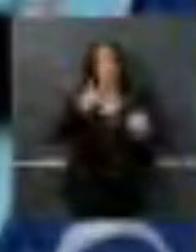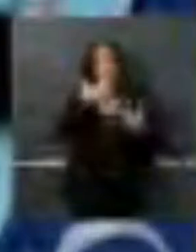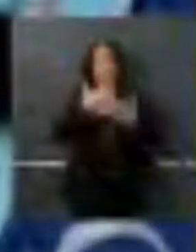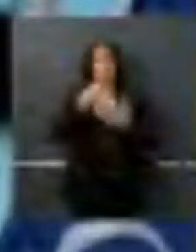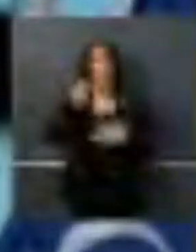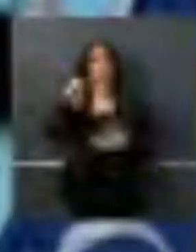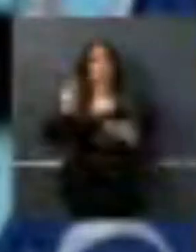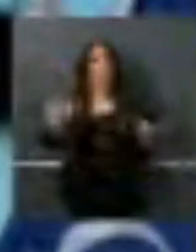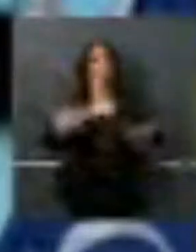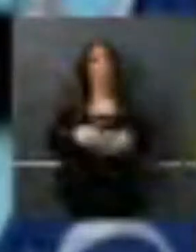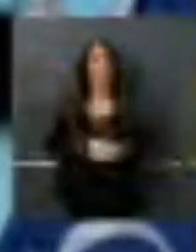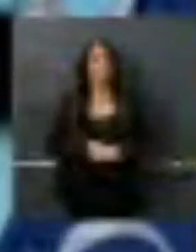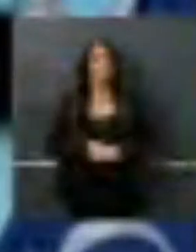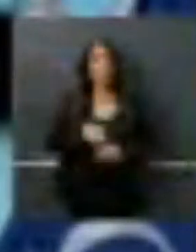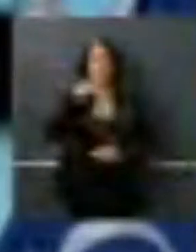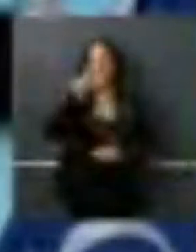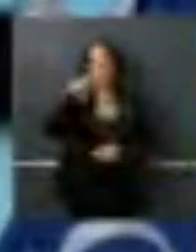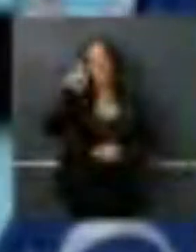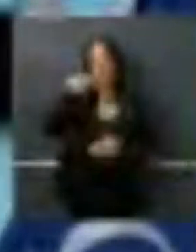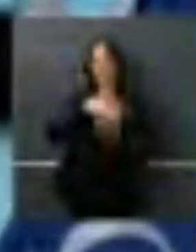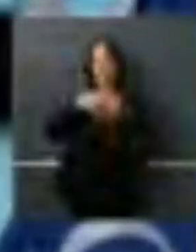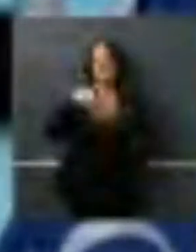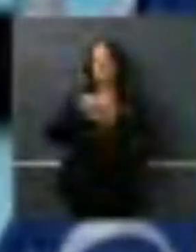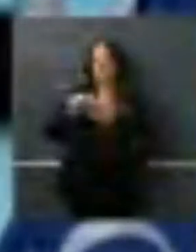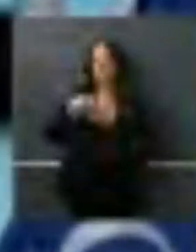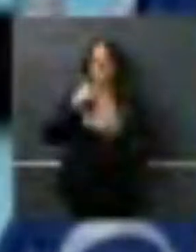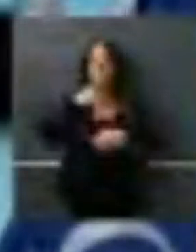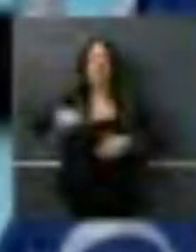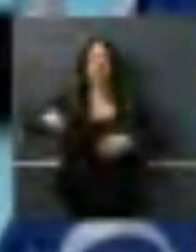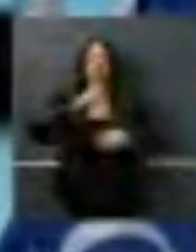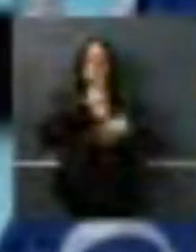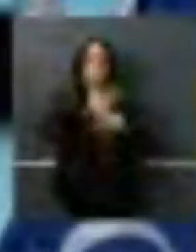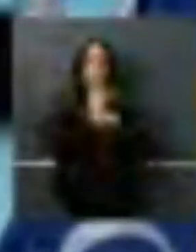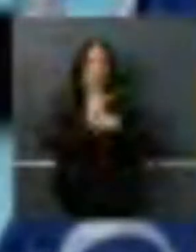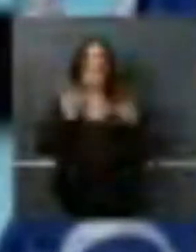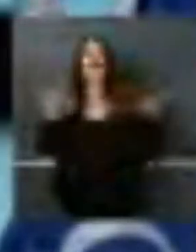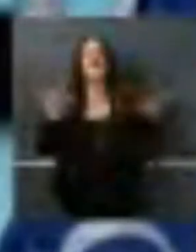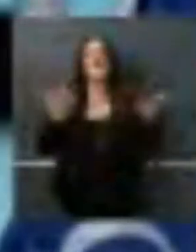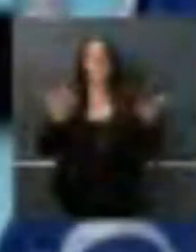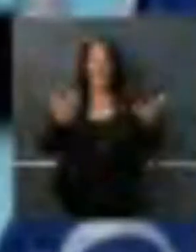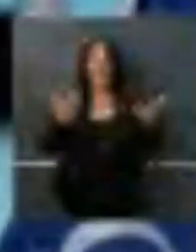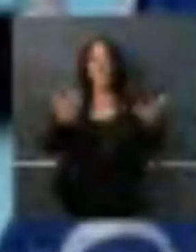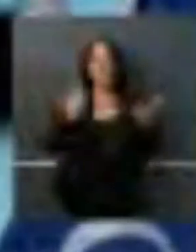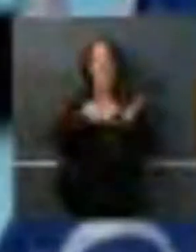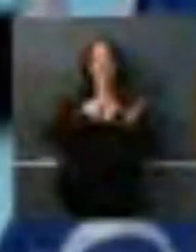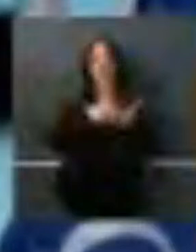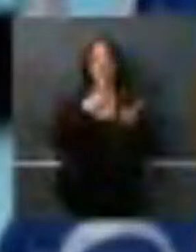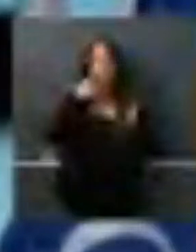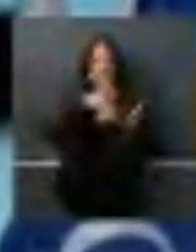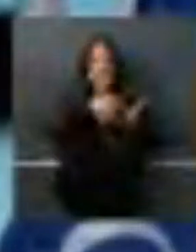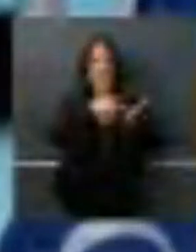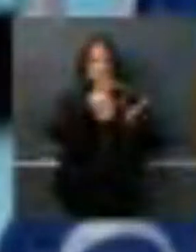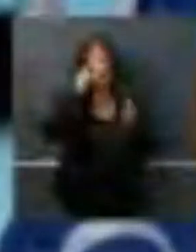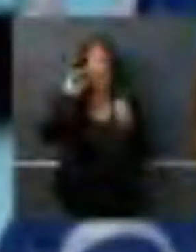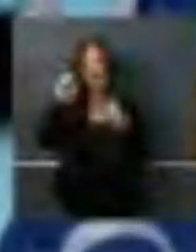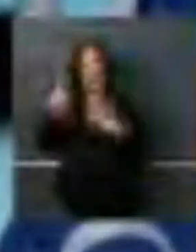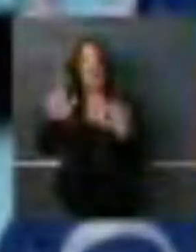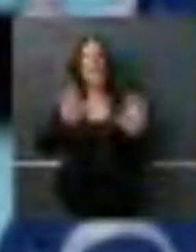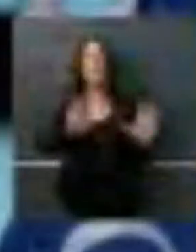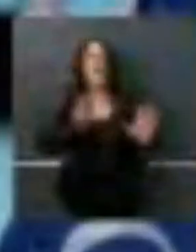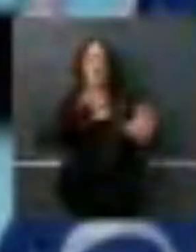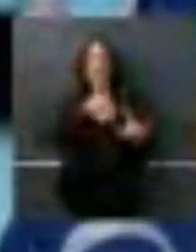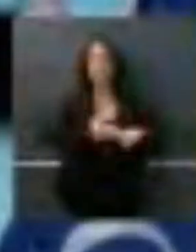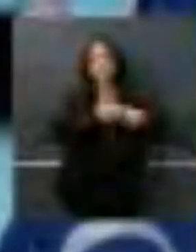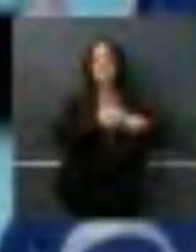California, and all of those that have debt that are attached to the CARES Act. We hope this provides that second announcement, some